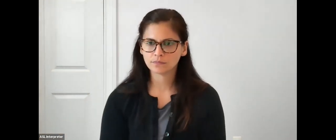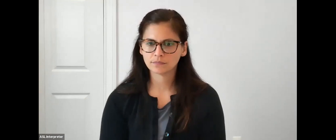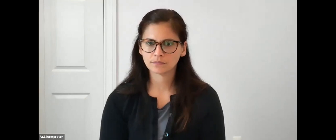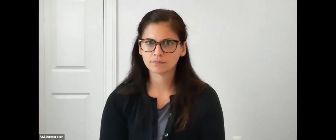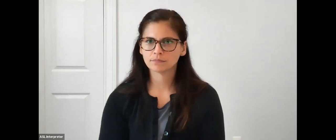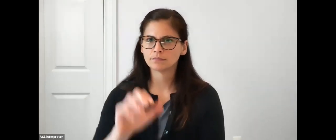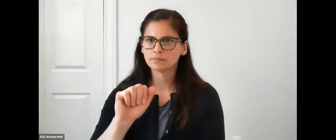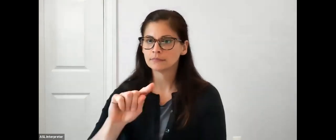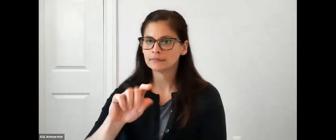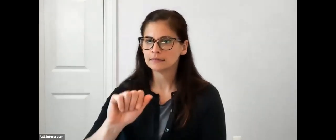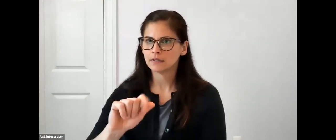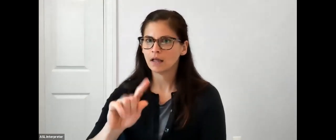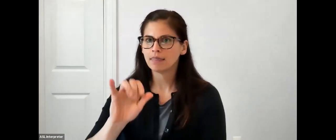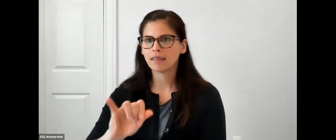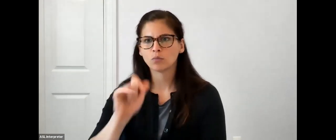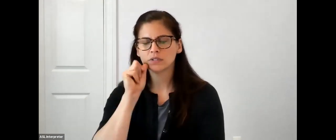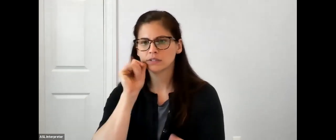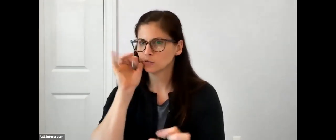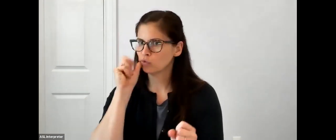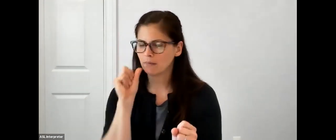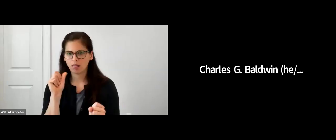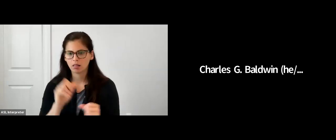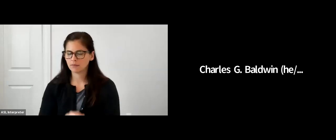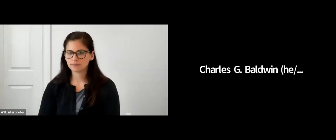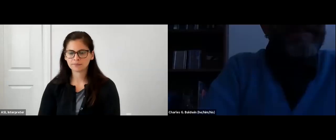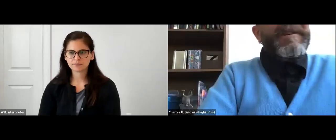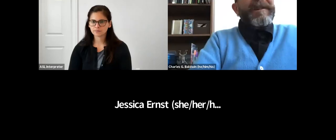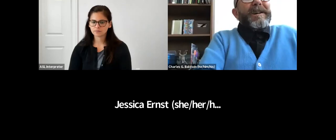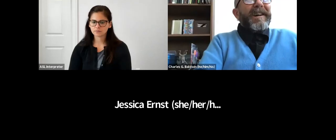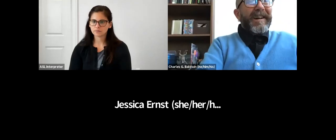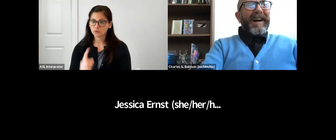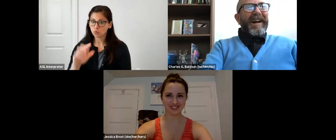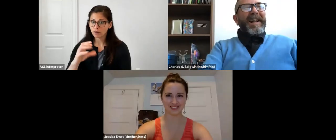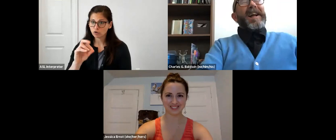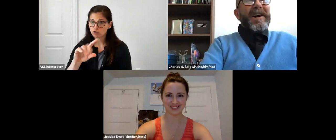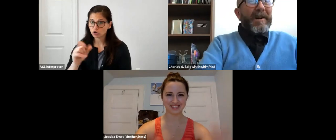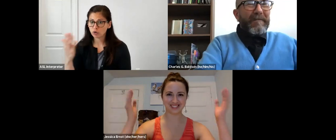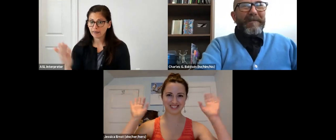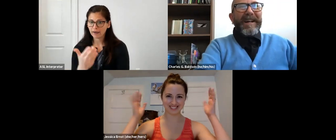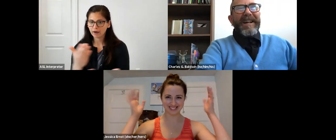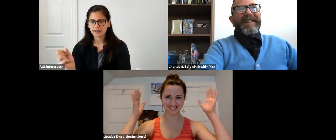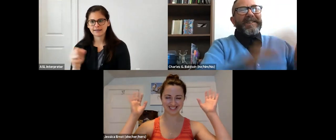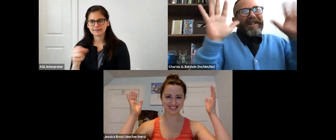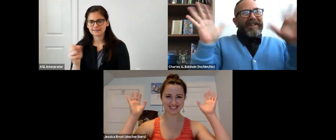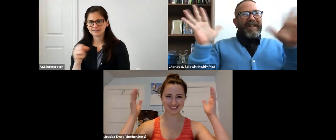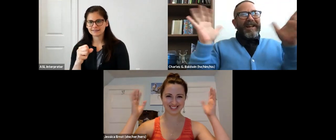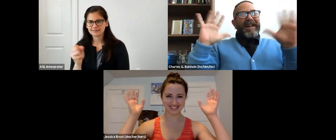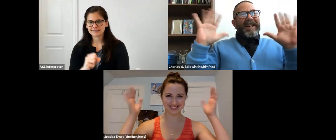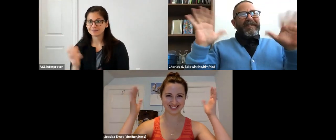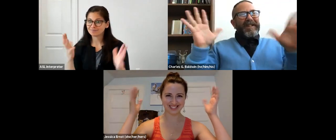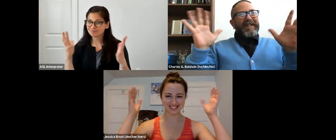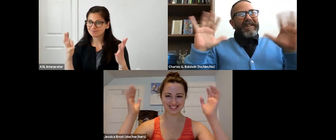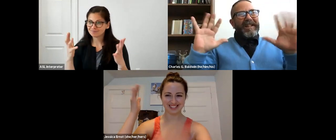Was absolutely incredible. Are you there, Charles? I am.